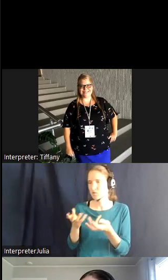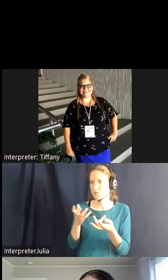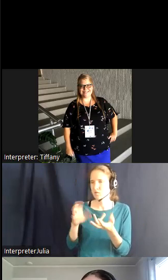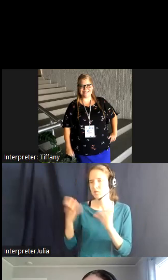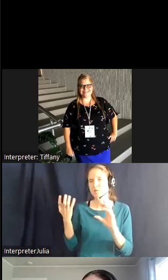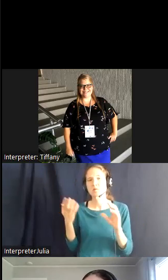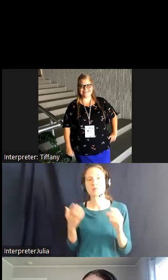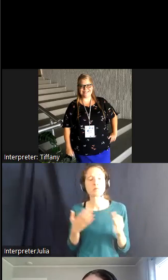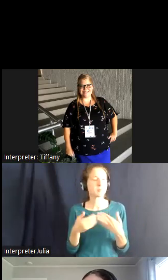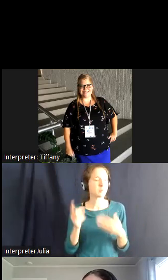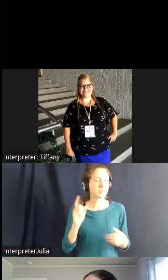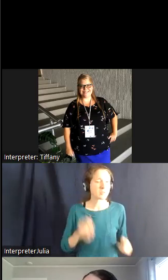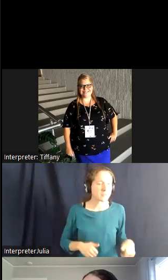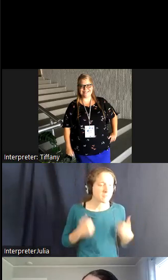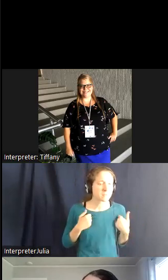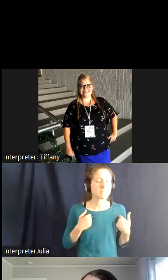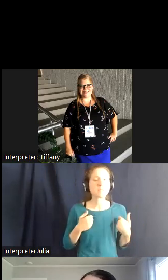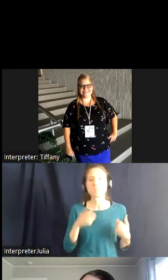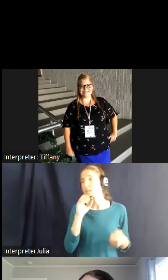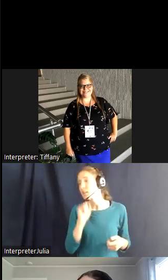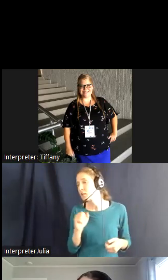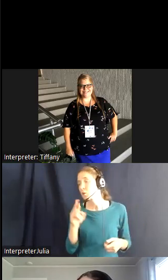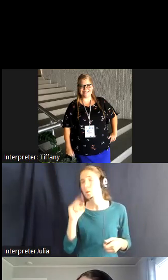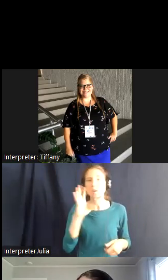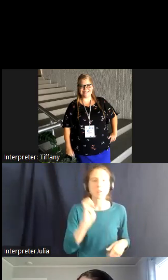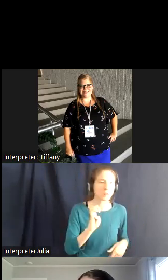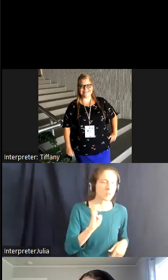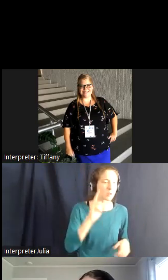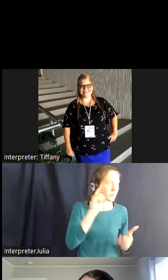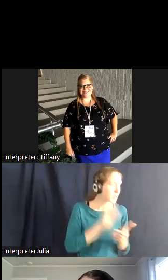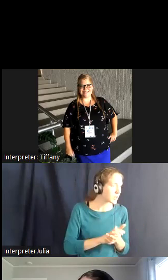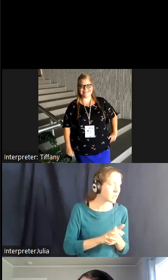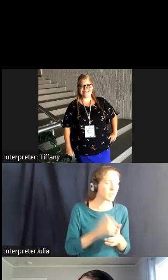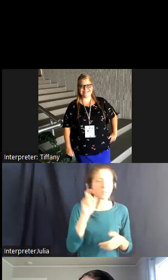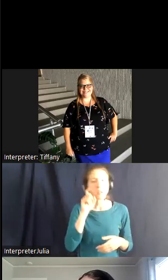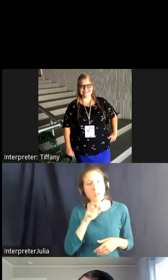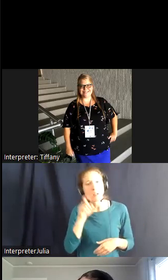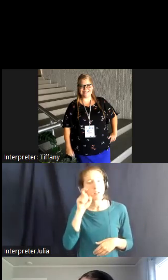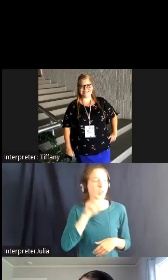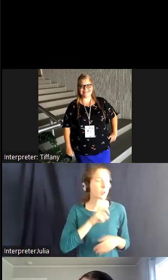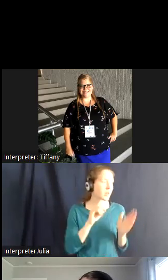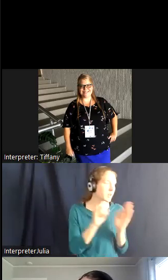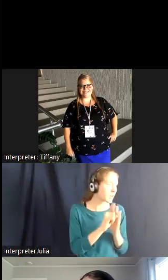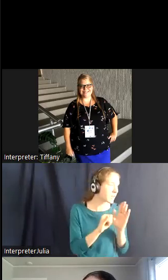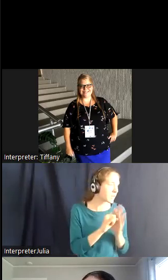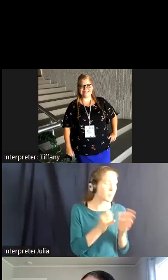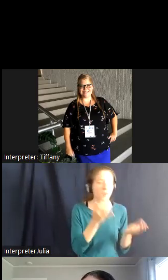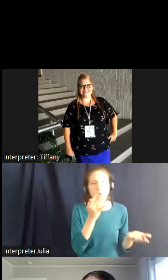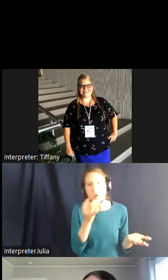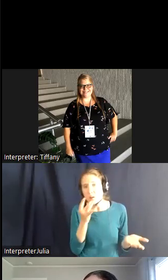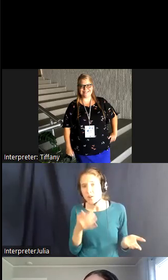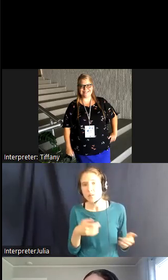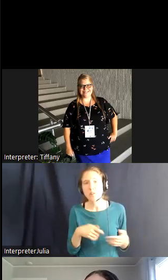and disability, age, race, creed, color, sex, sexual orientation, gender identity, gender expression,